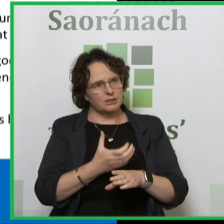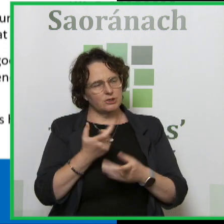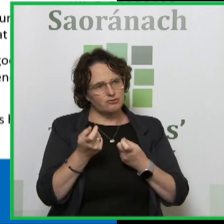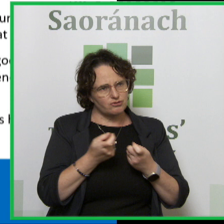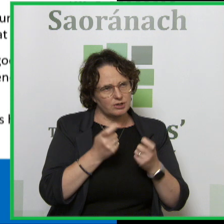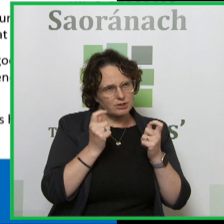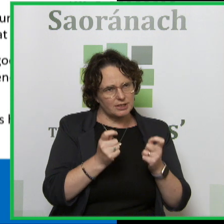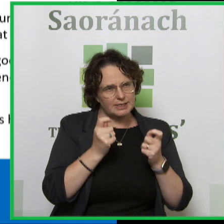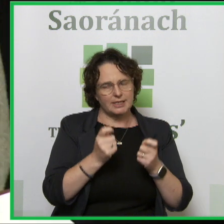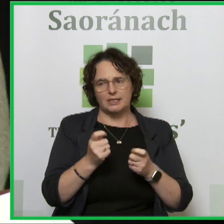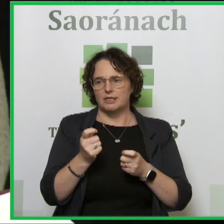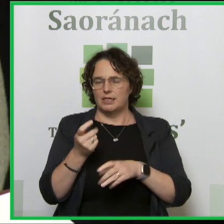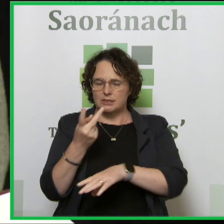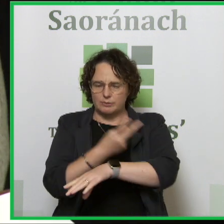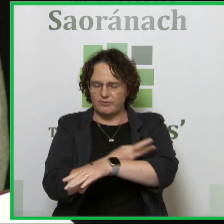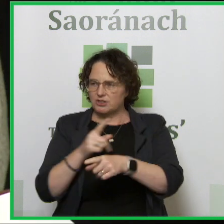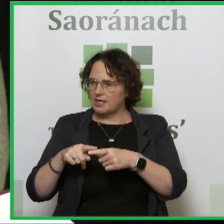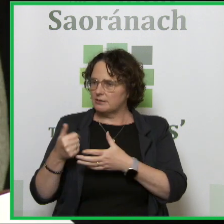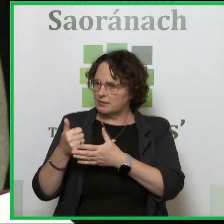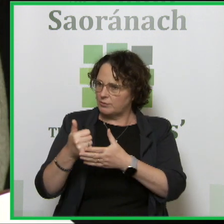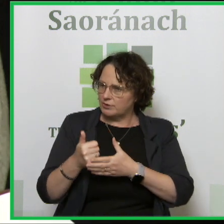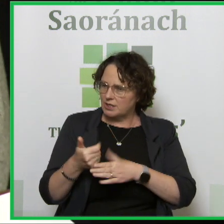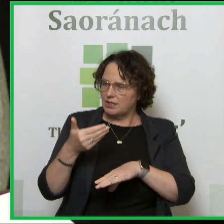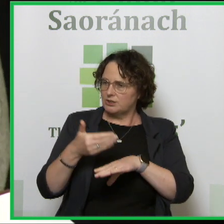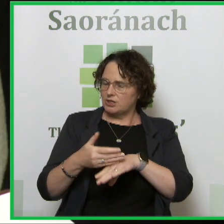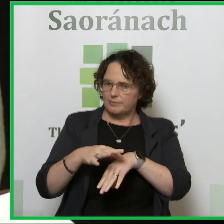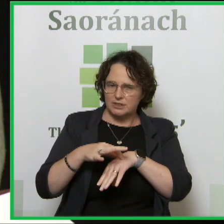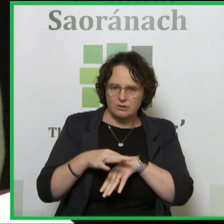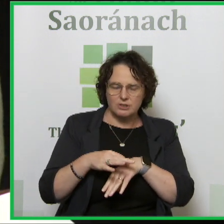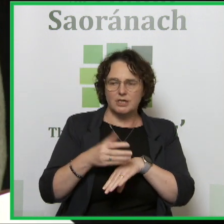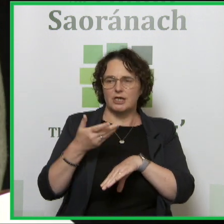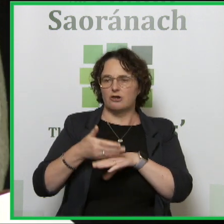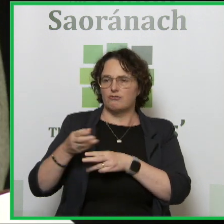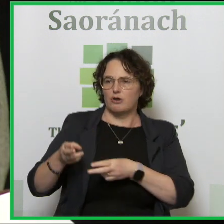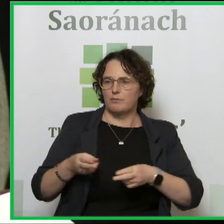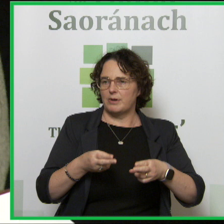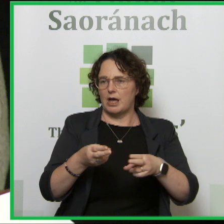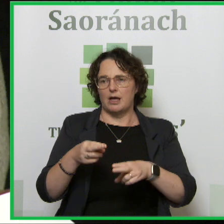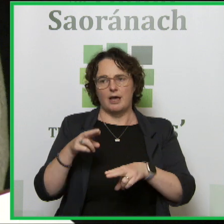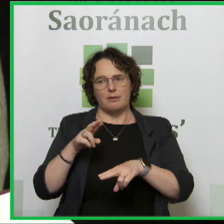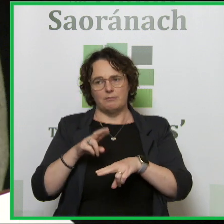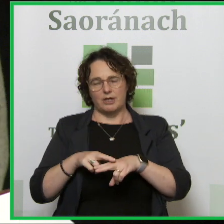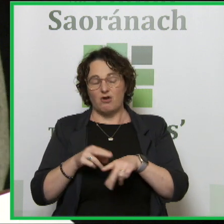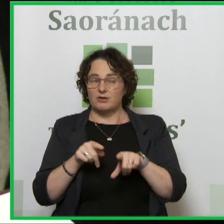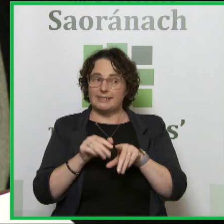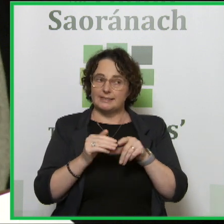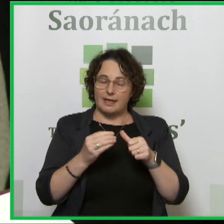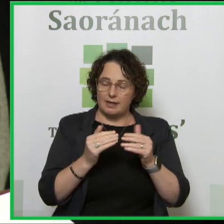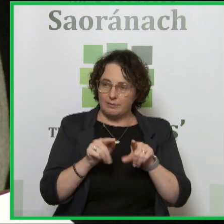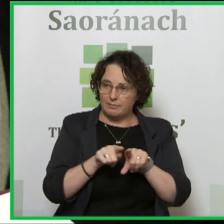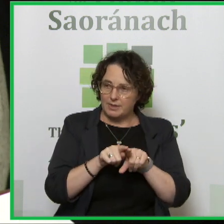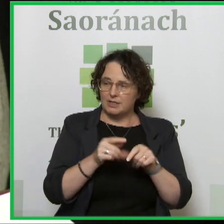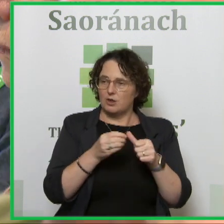and support. They have a career pathway and job security that is equal to or better than other healthcare workers. They work